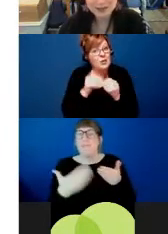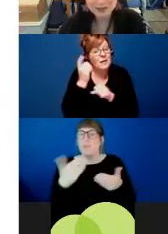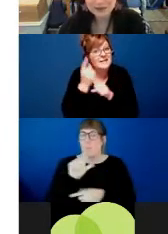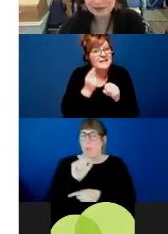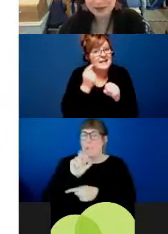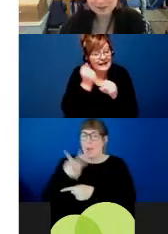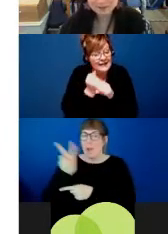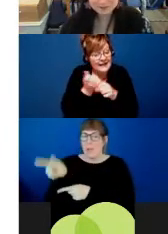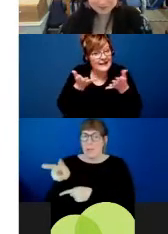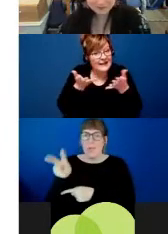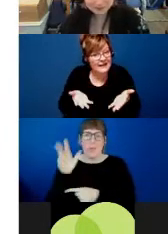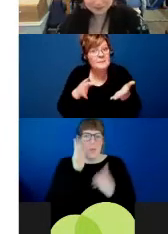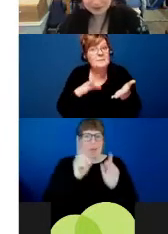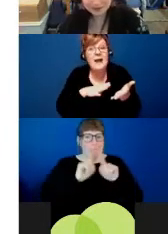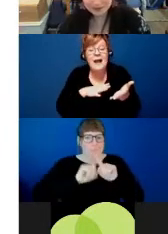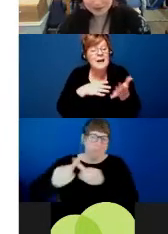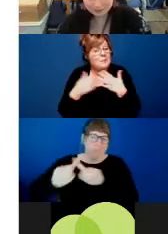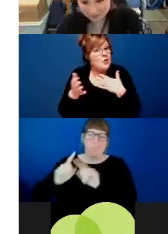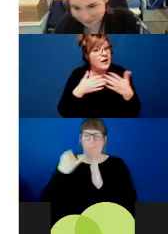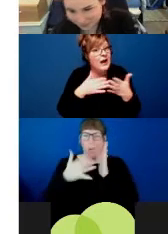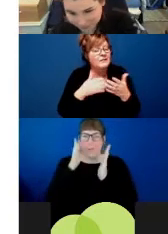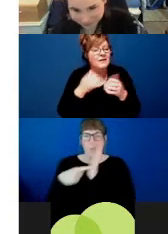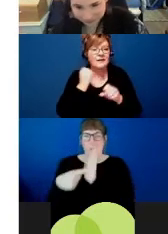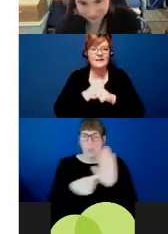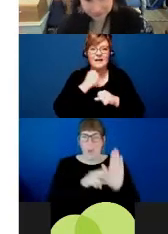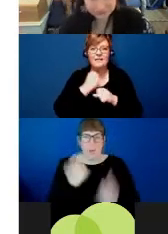so stick around for that.